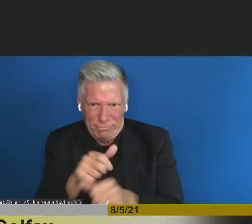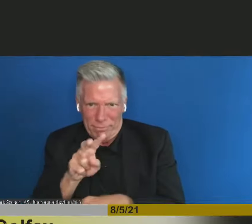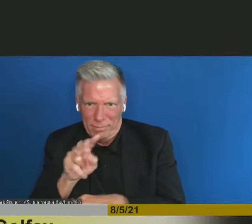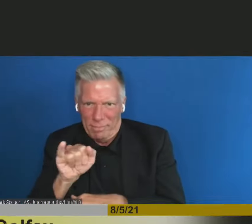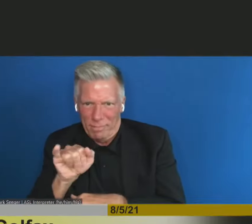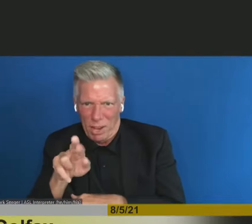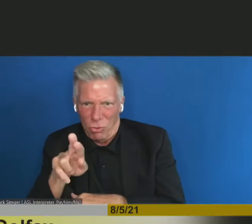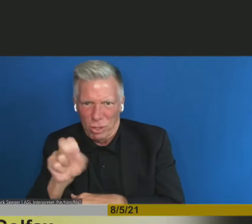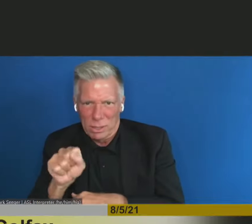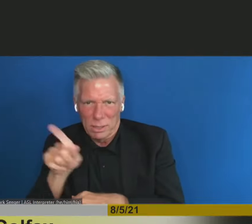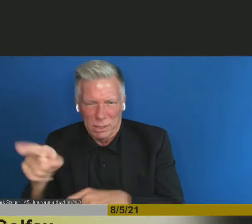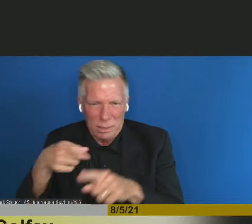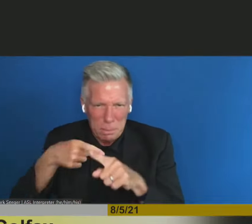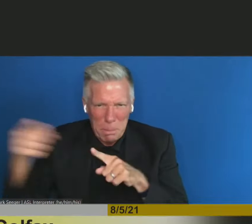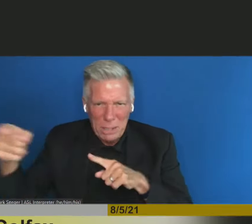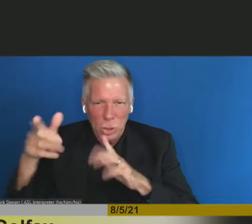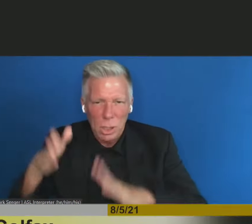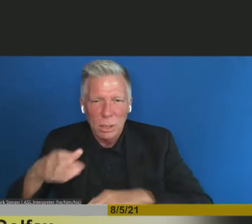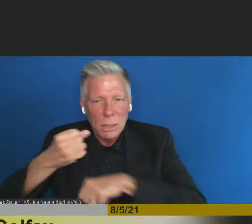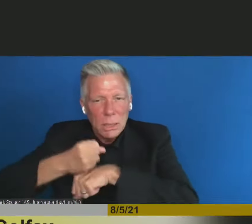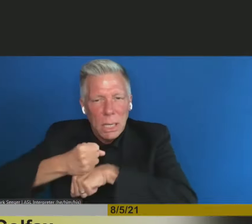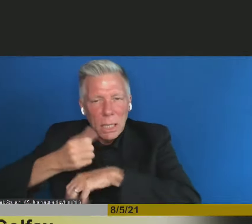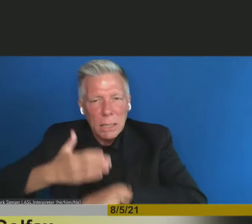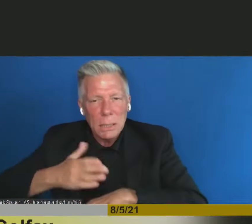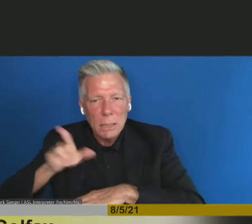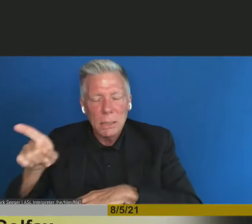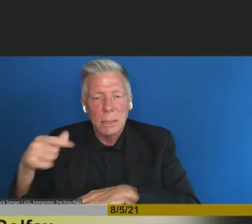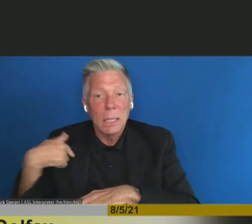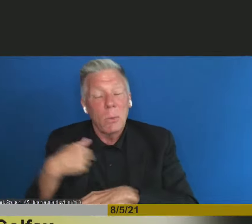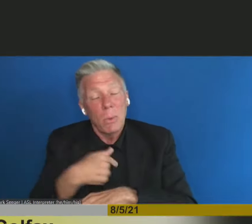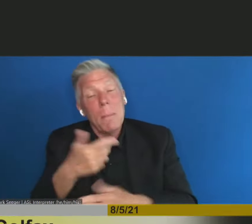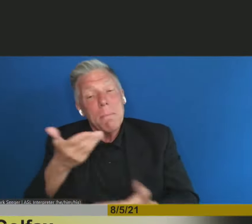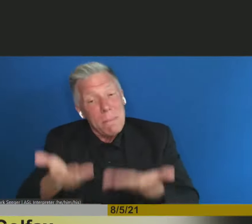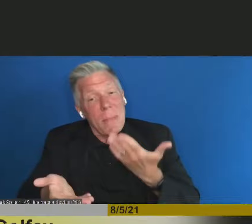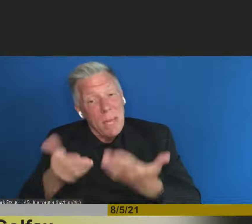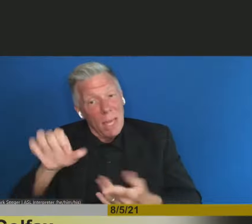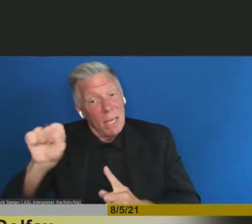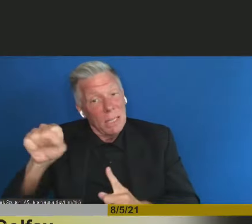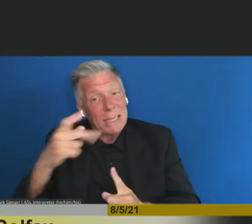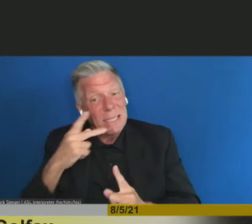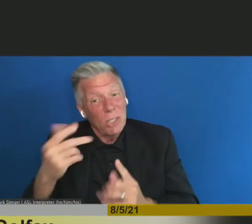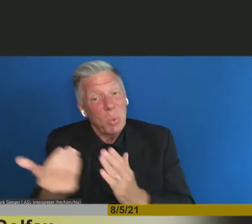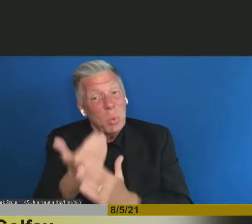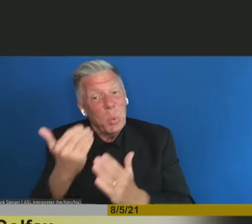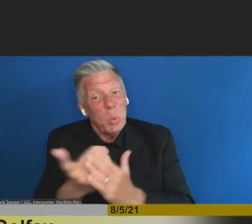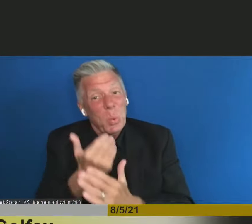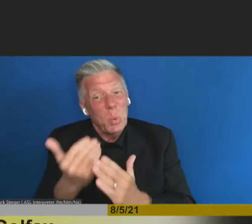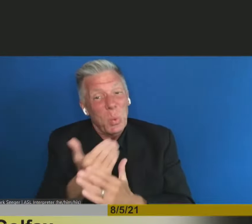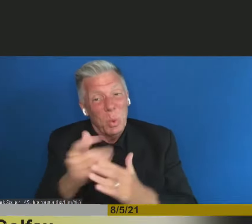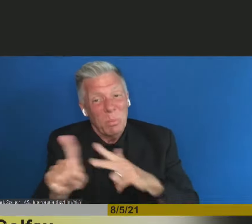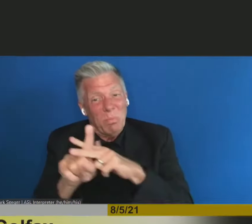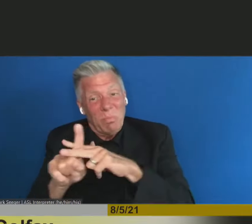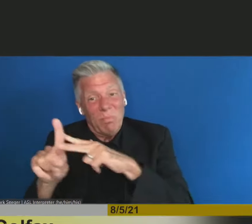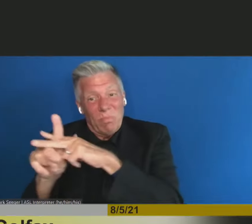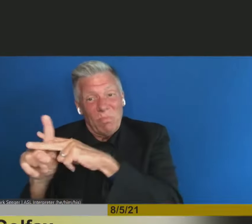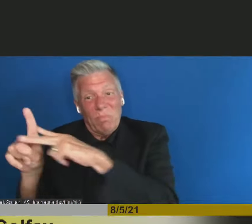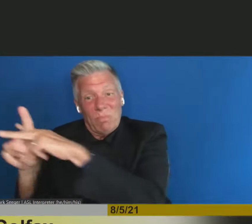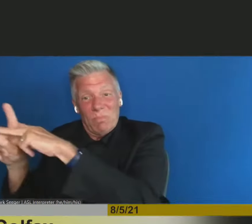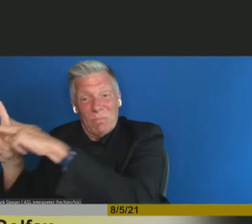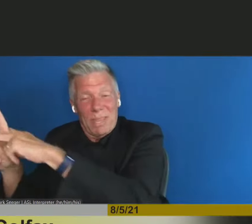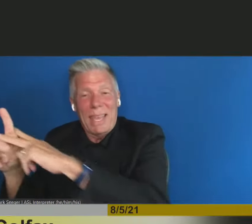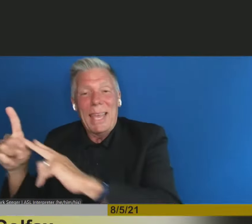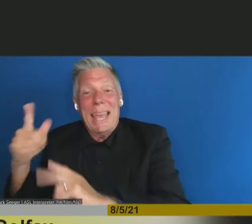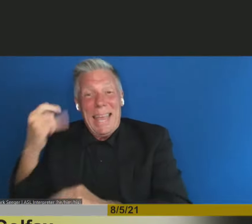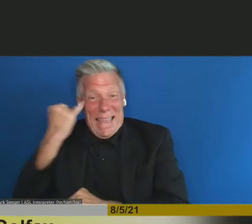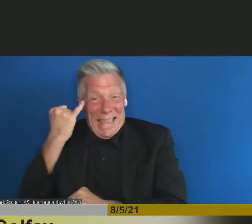virologist, but it's plausible that we'll see more variants emerge because we don't have high enough vaccine